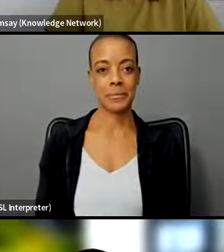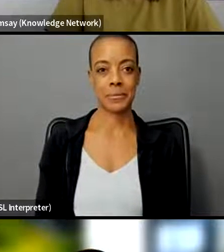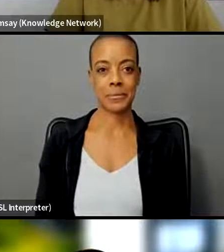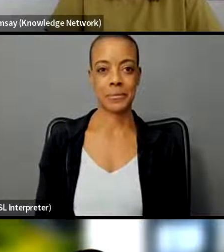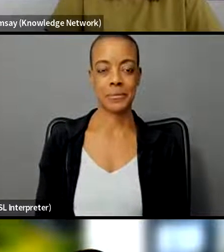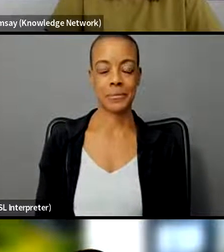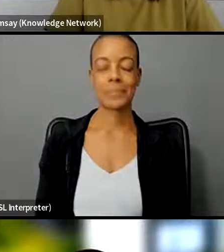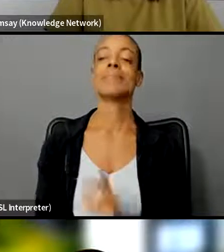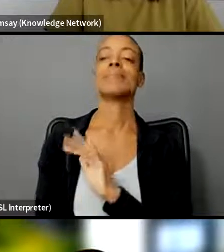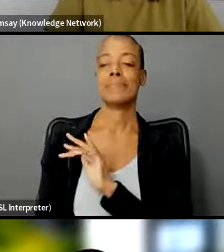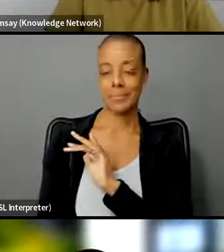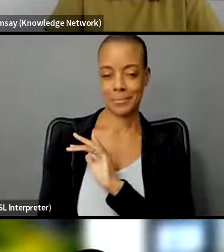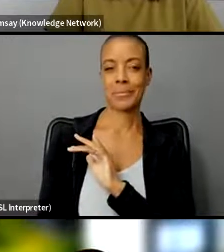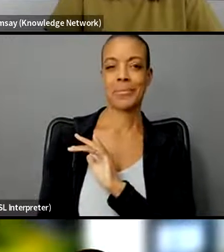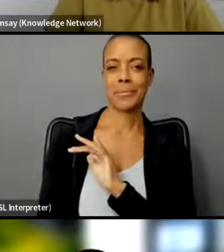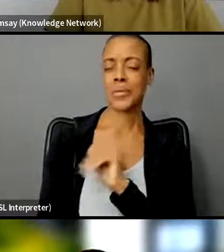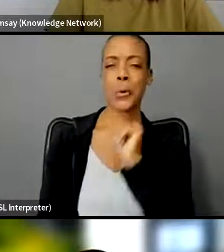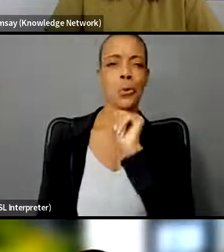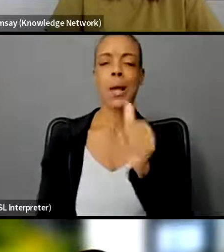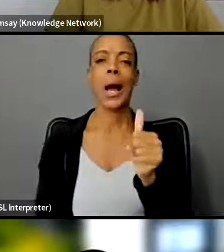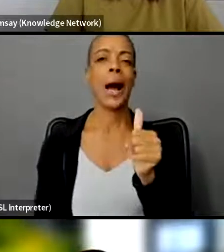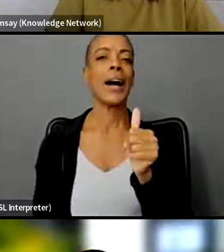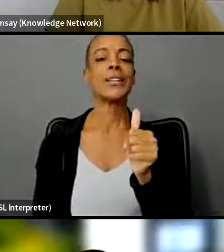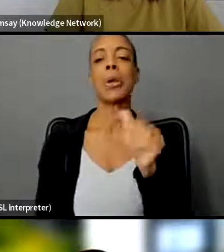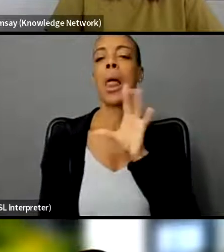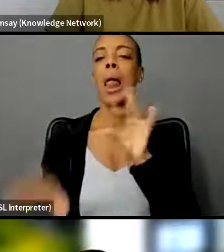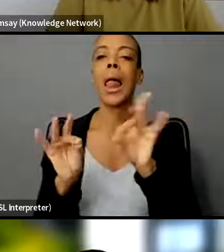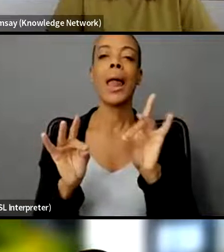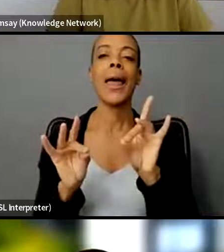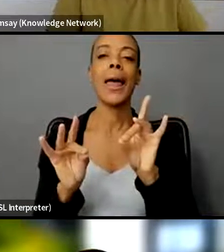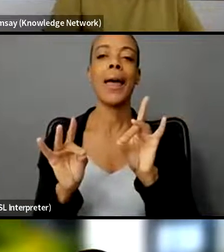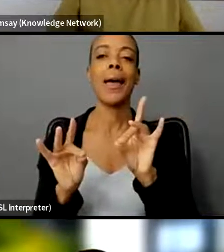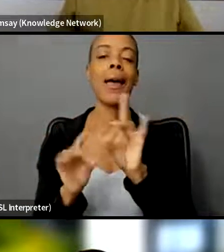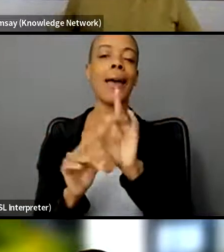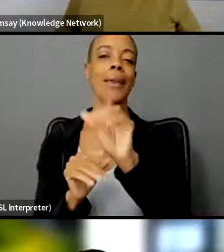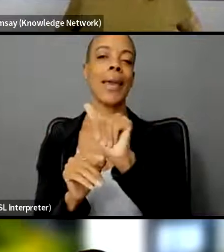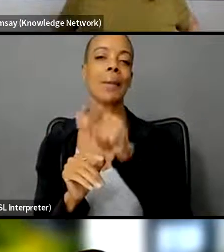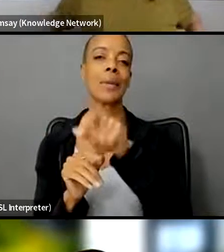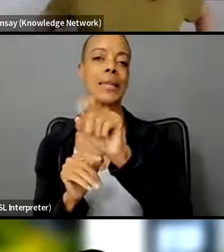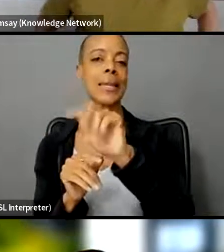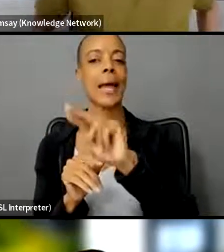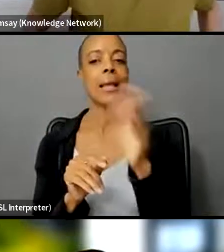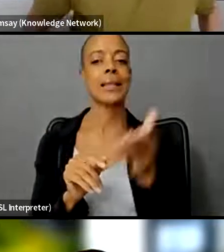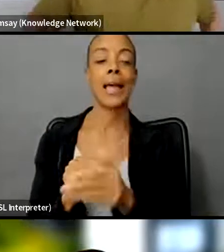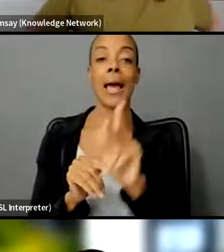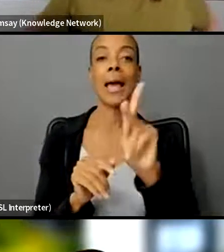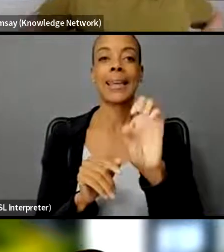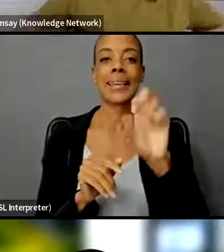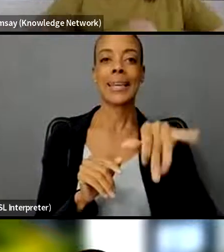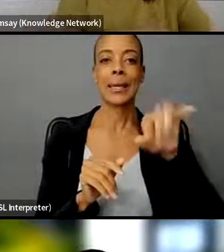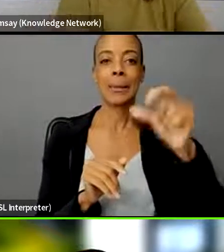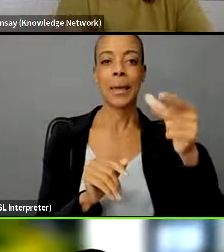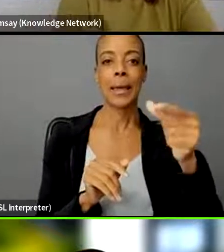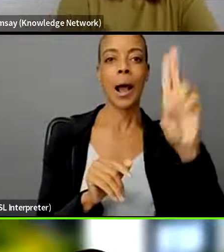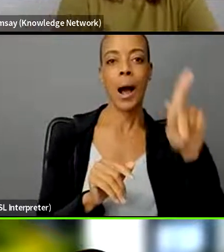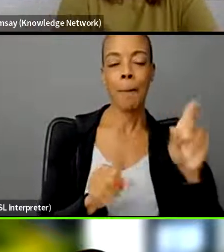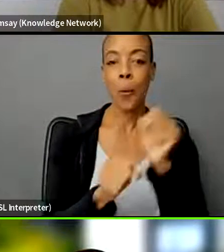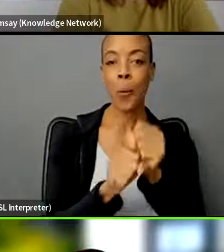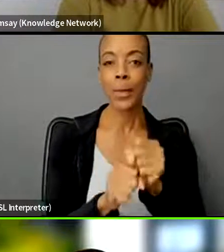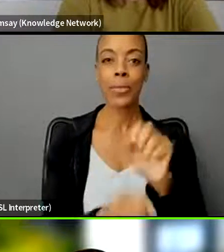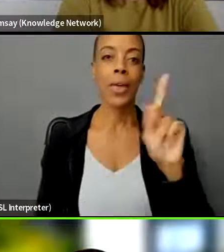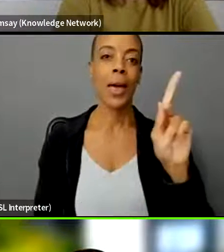of a keeping up with the Kardashians by APTN sort of show anytime soon. Like I said, if the price